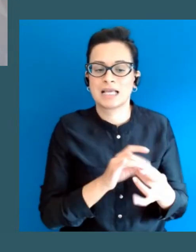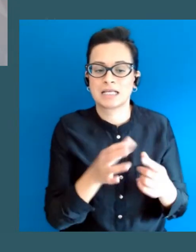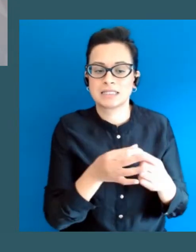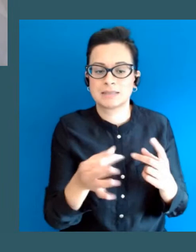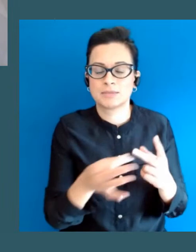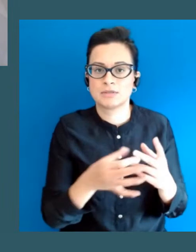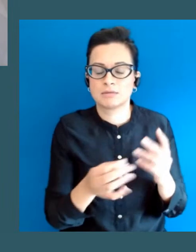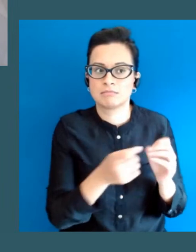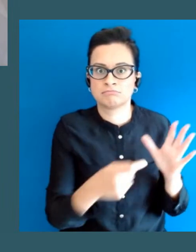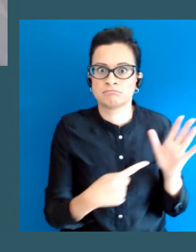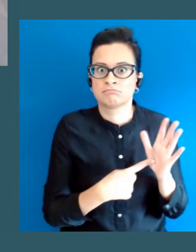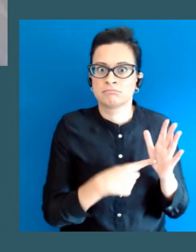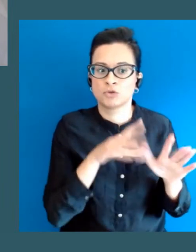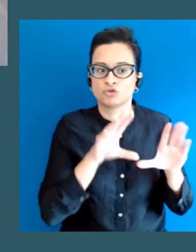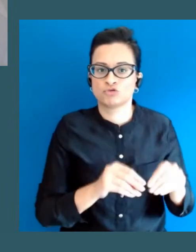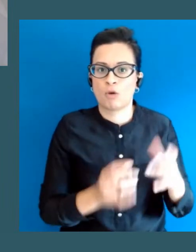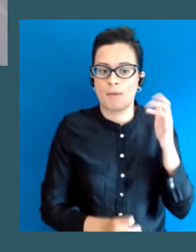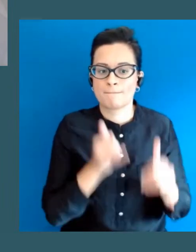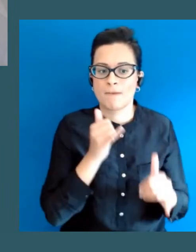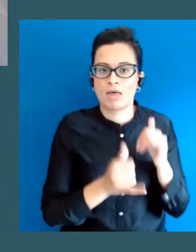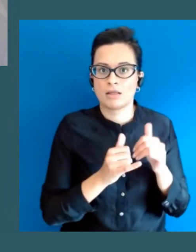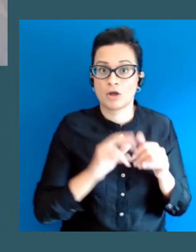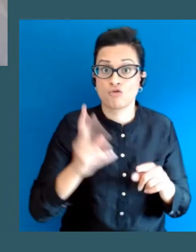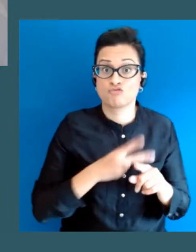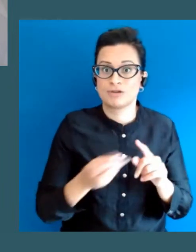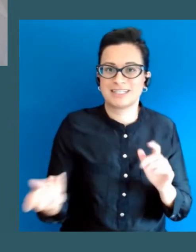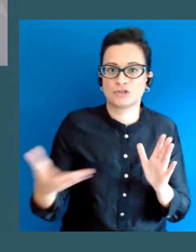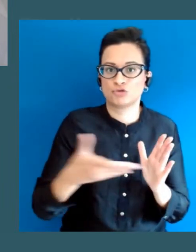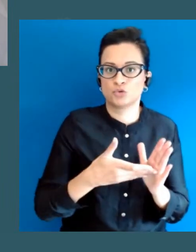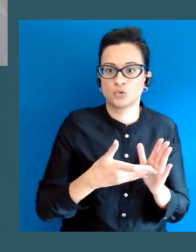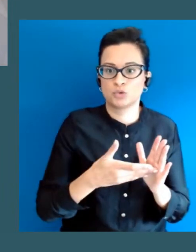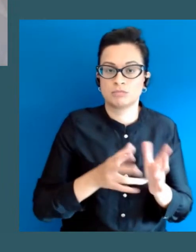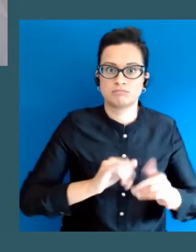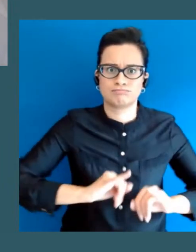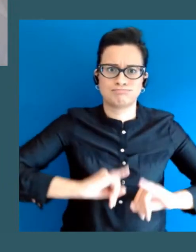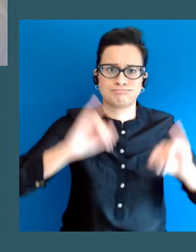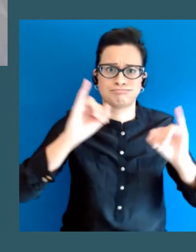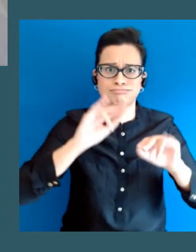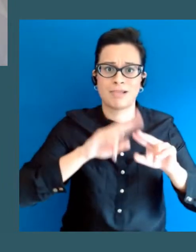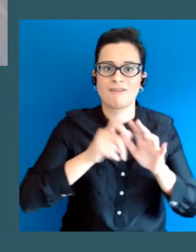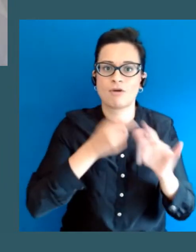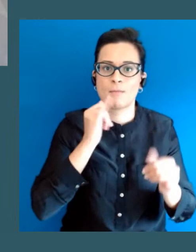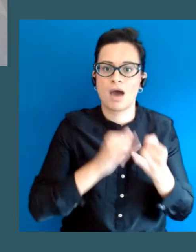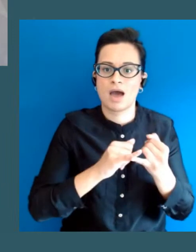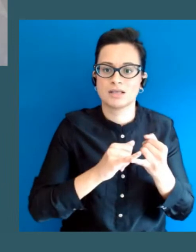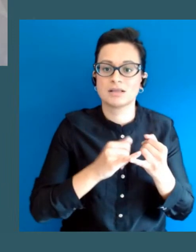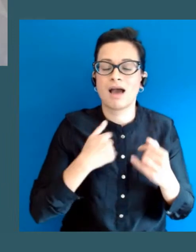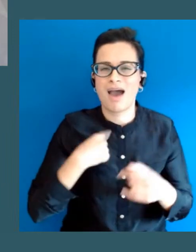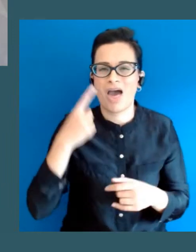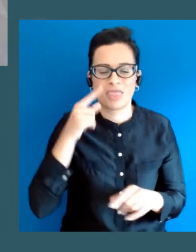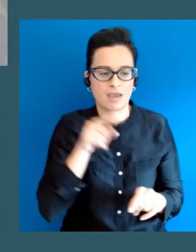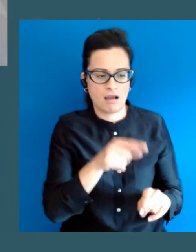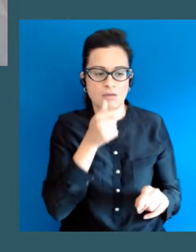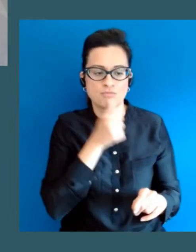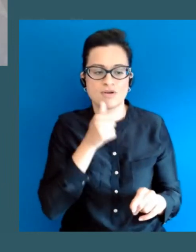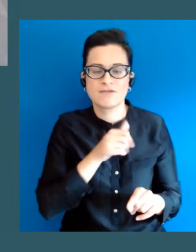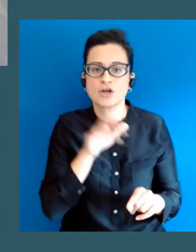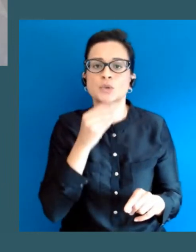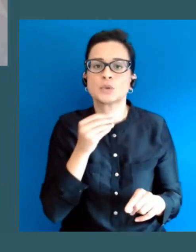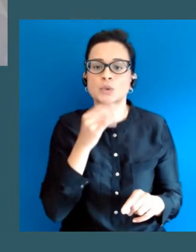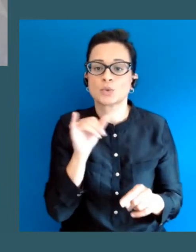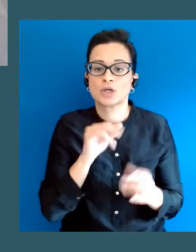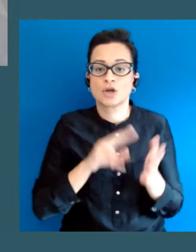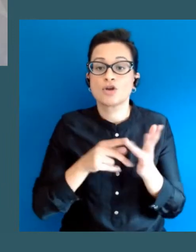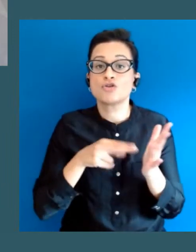the milk and you reintroduce it, you have an acute FPIES reaction. So I tend to prefer using the terms non-IgE